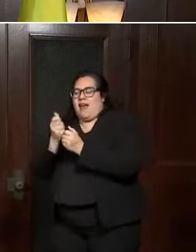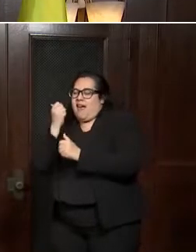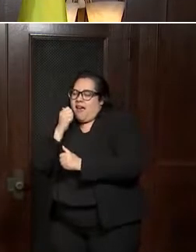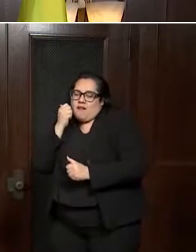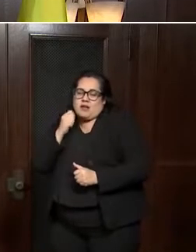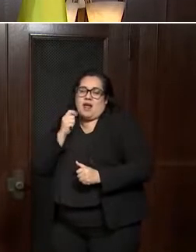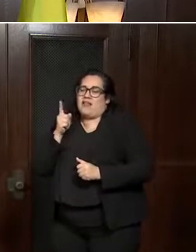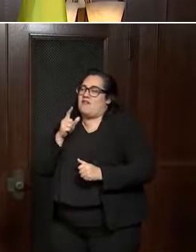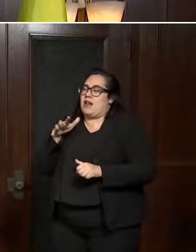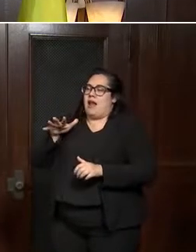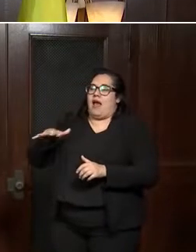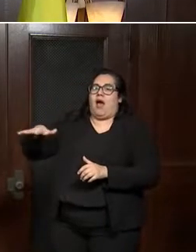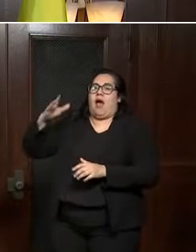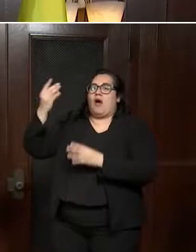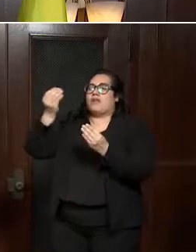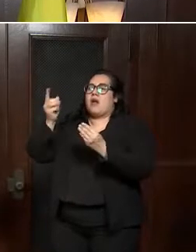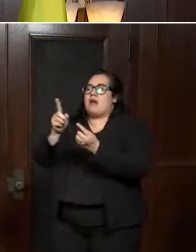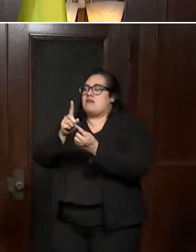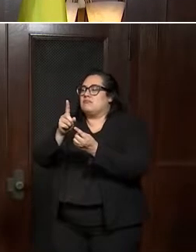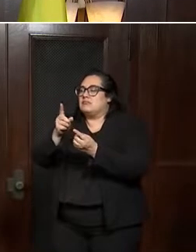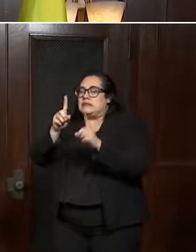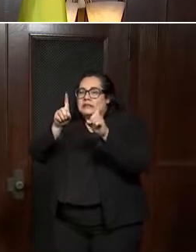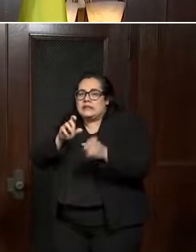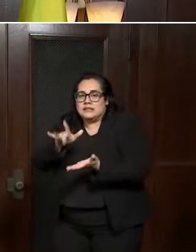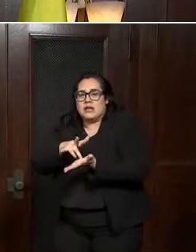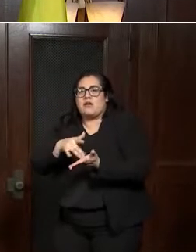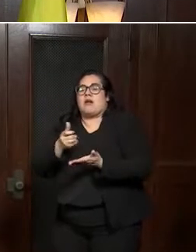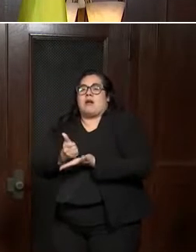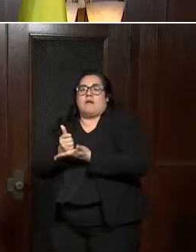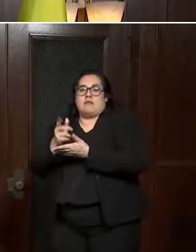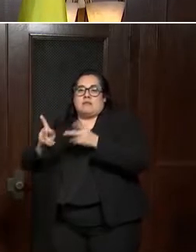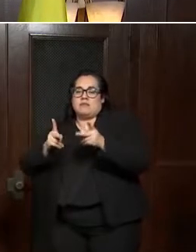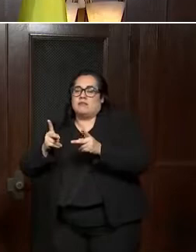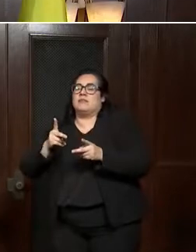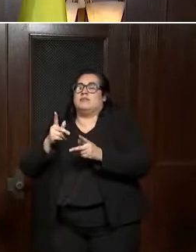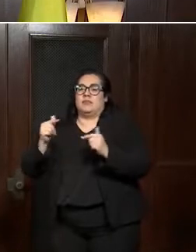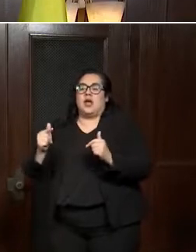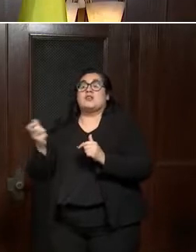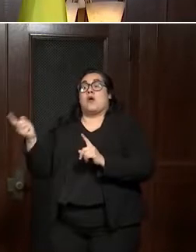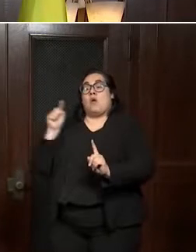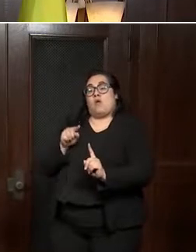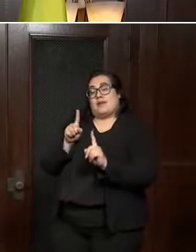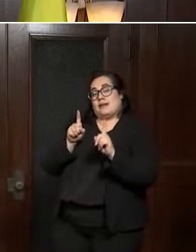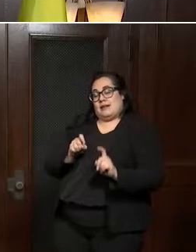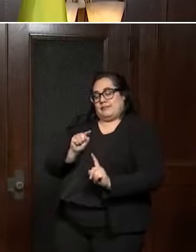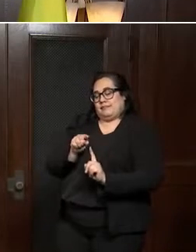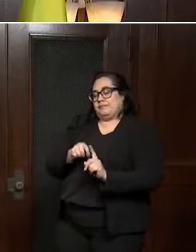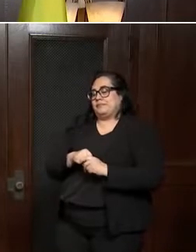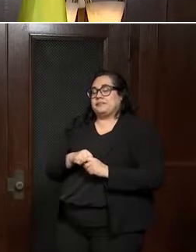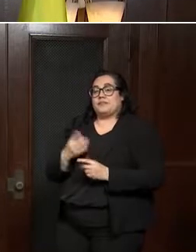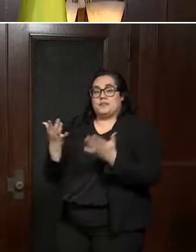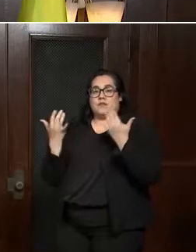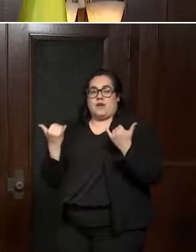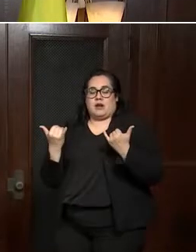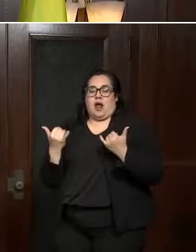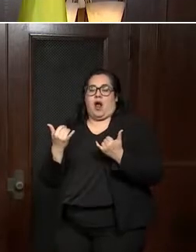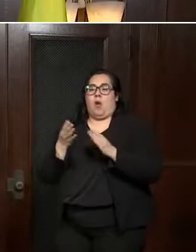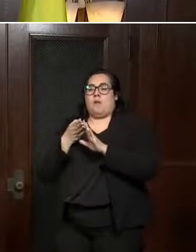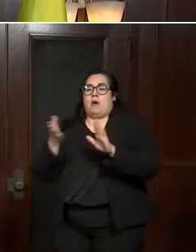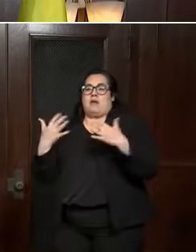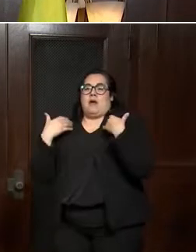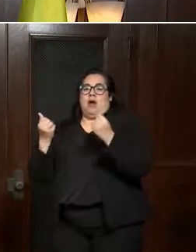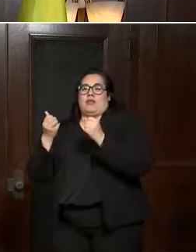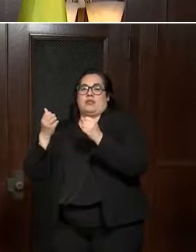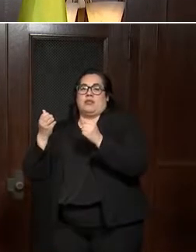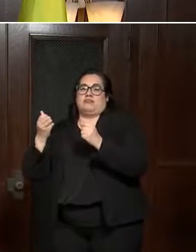day. They've been out there at our testing centers helping those get up and running too. So speaking of testing, right now public health